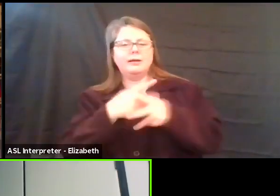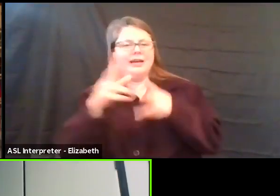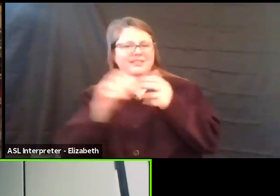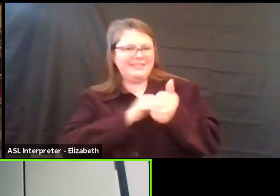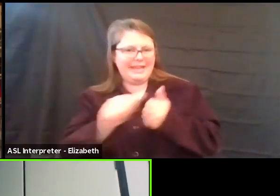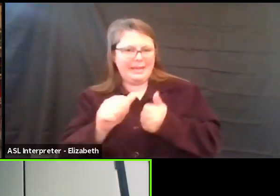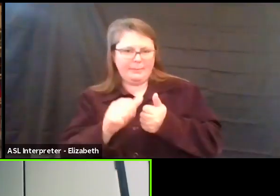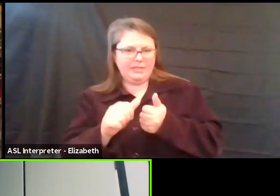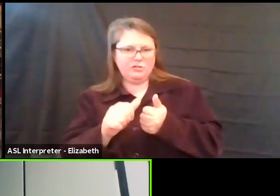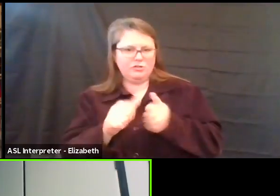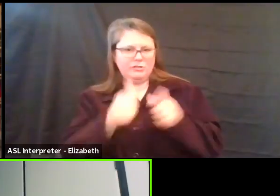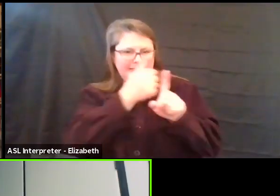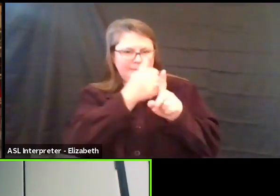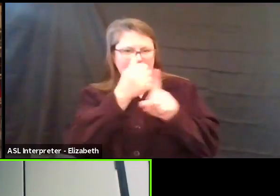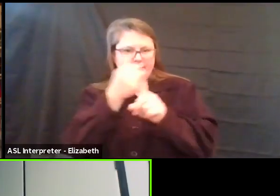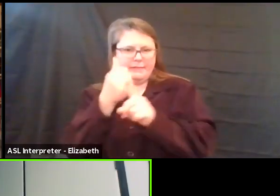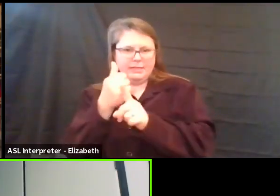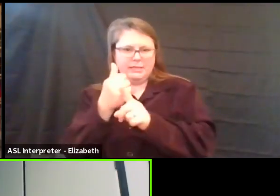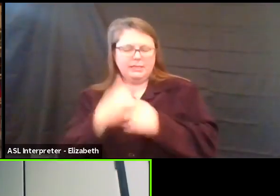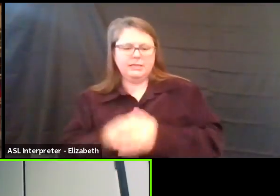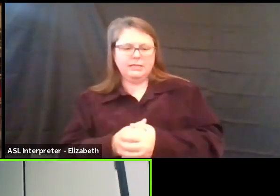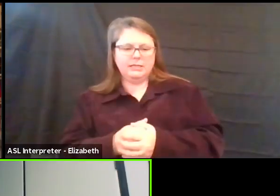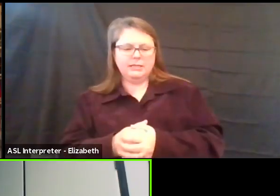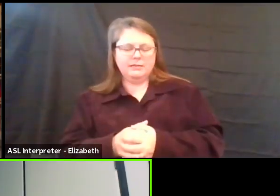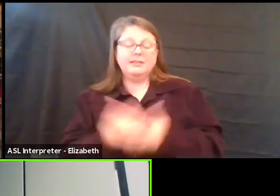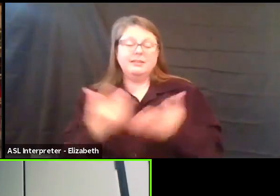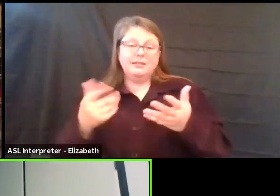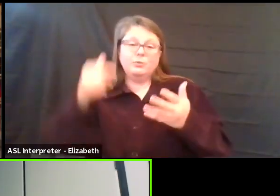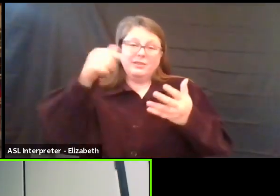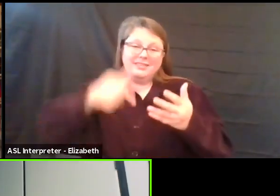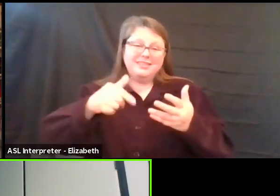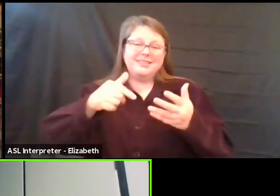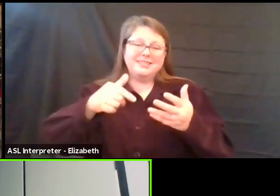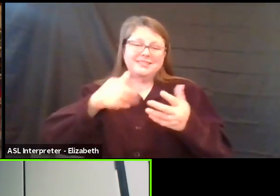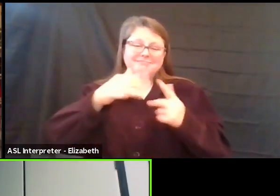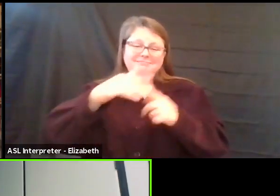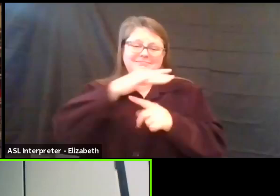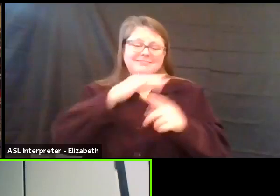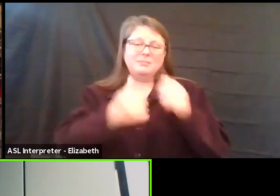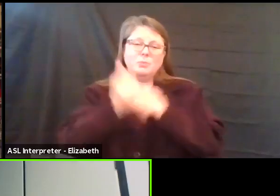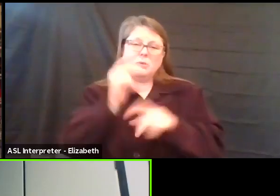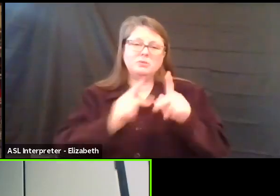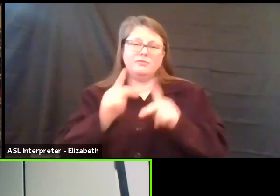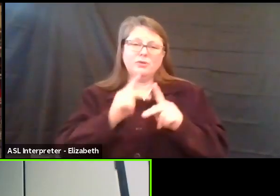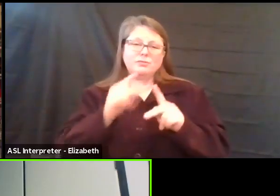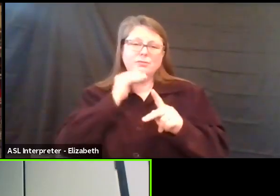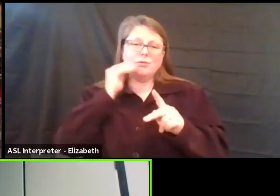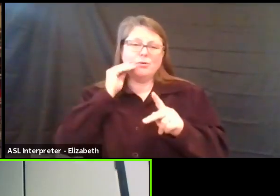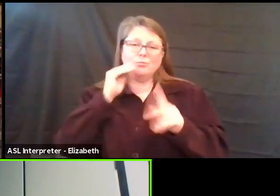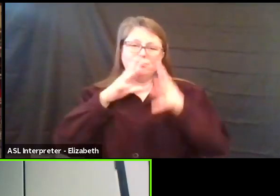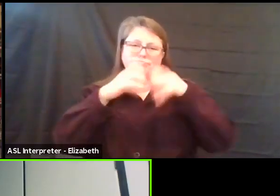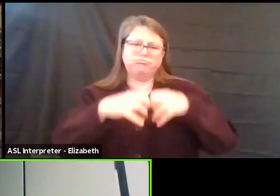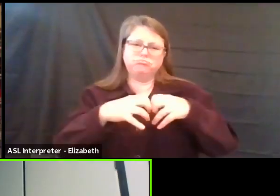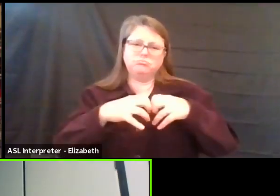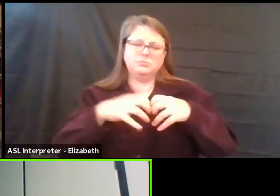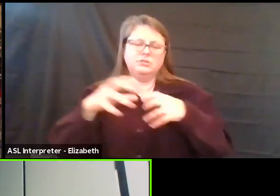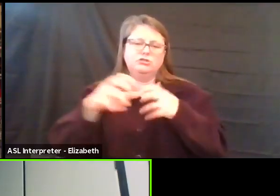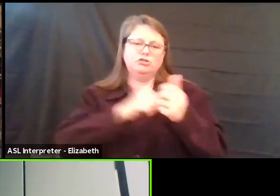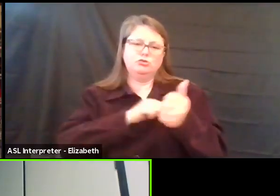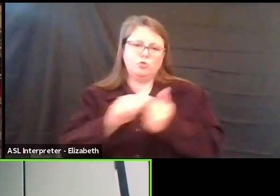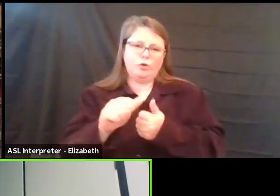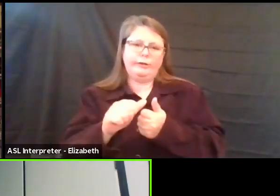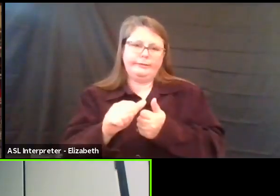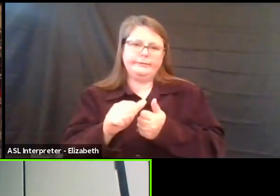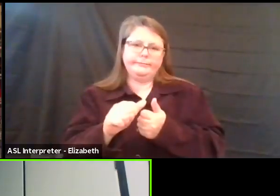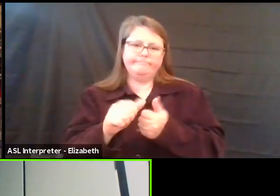particular situation, most of these folks, their homes were destroyed. I mean, it's fairly clear that that's really the